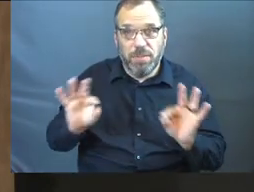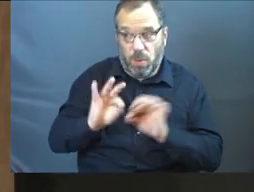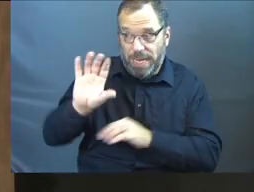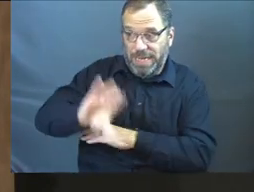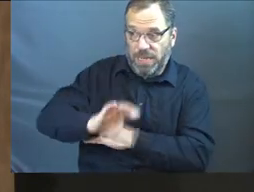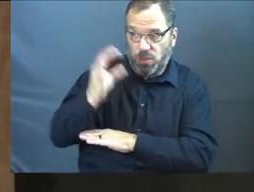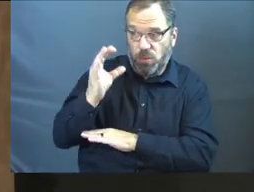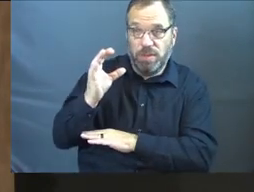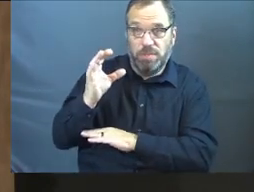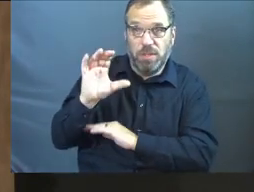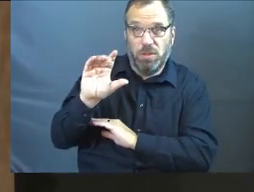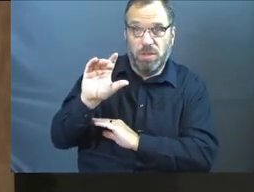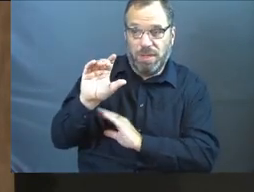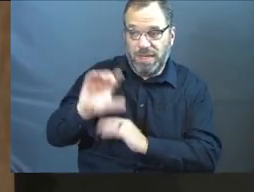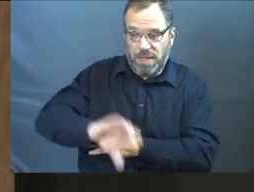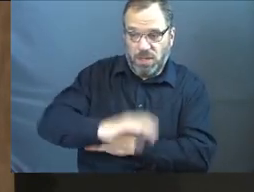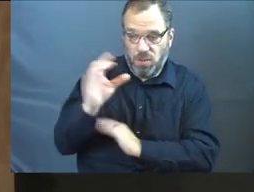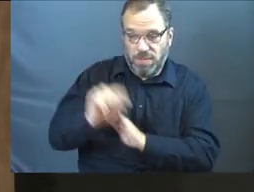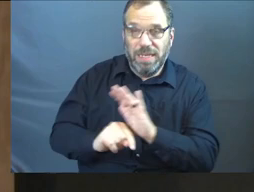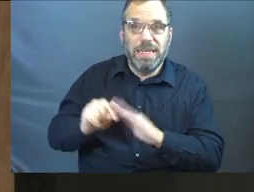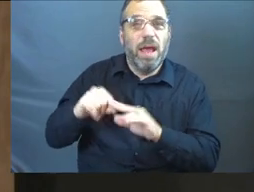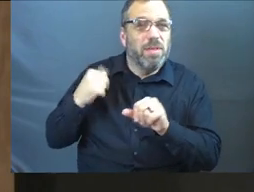Christmas season that